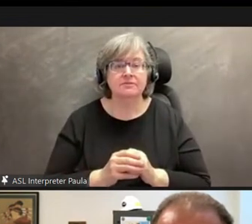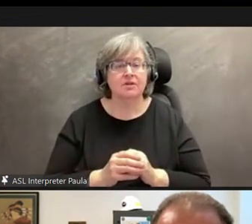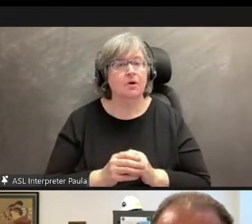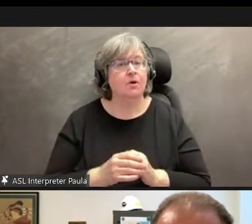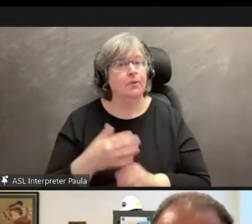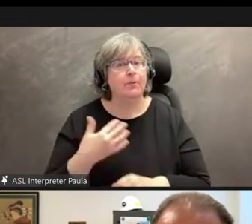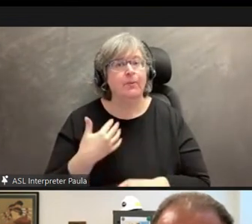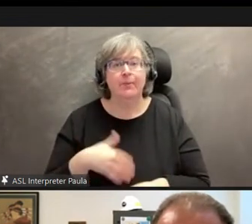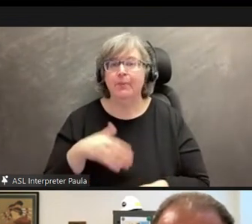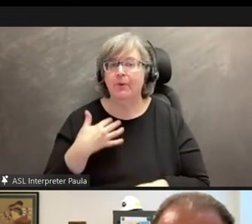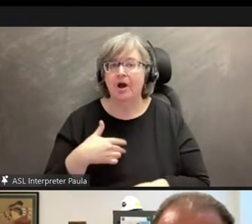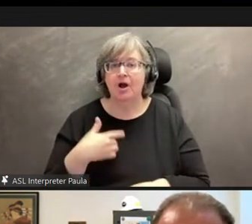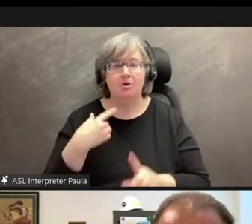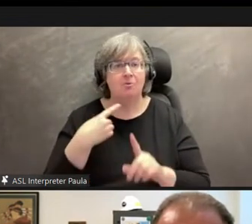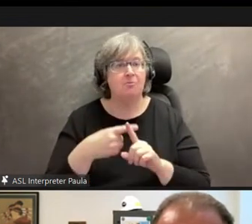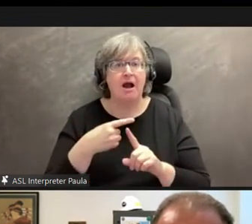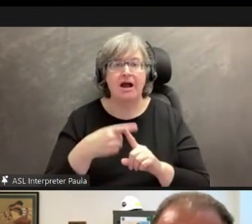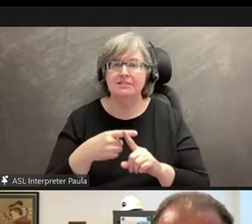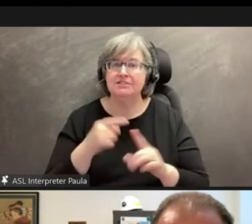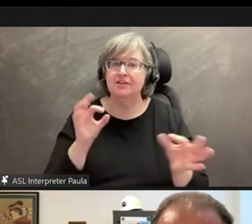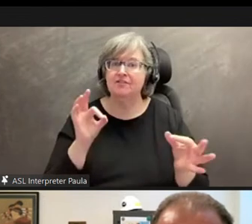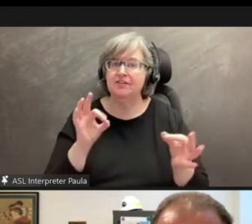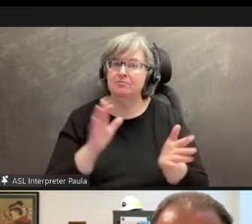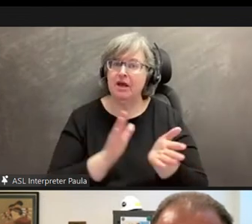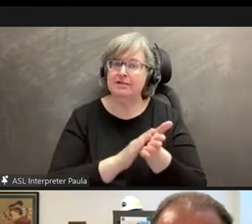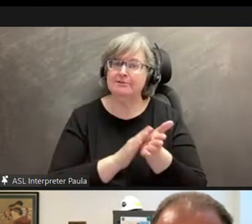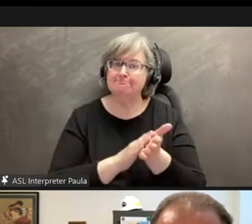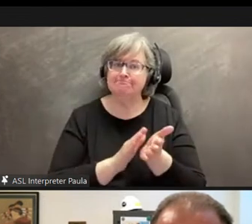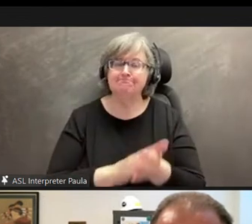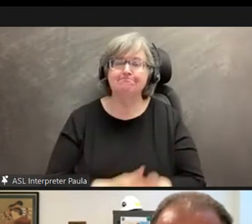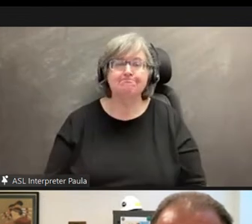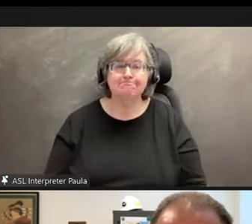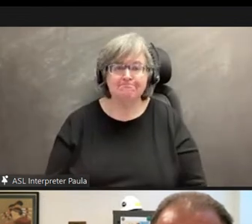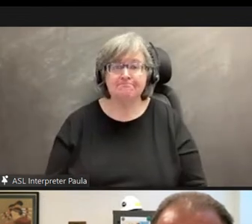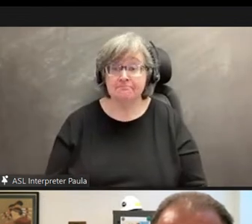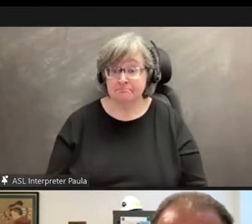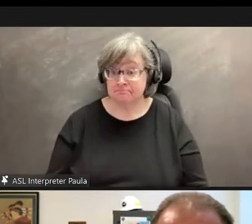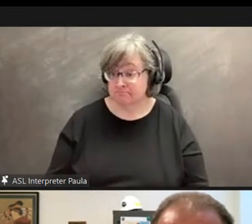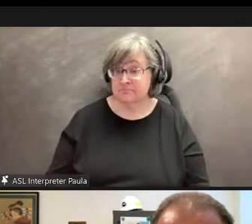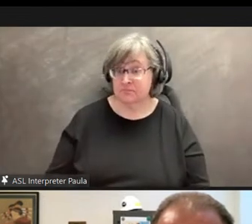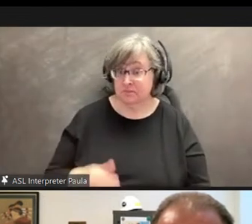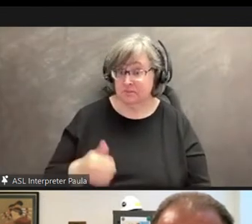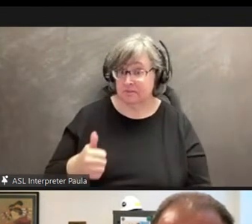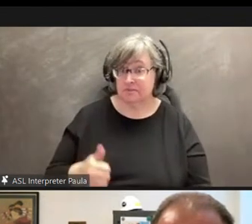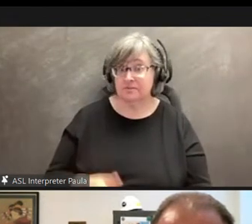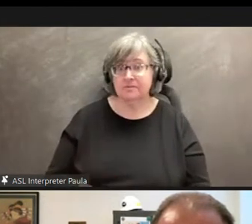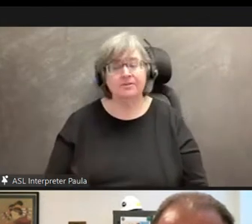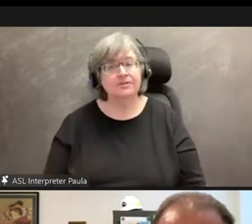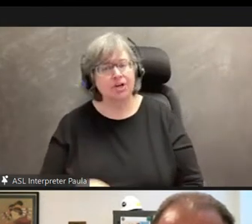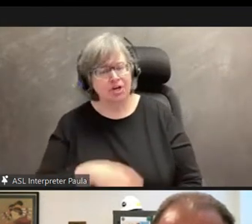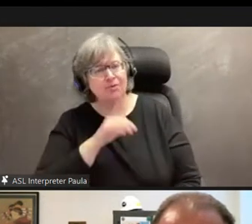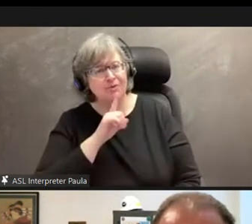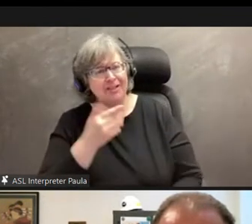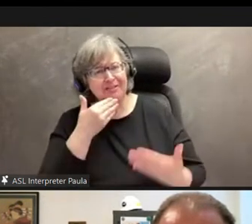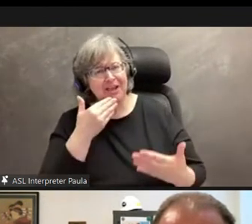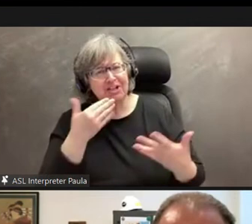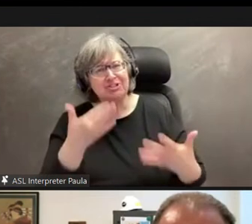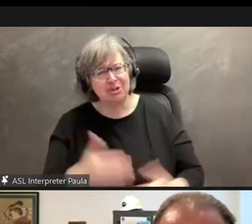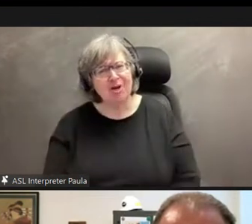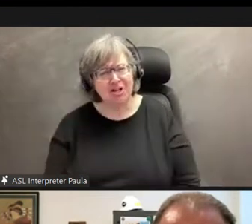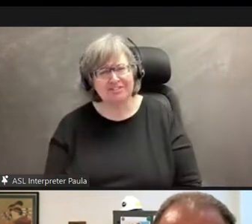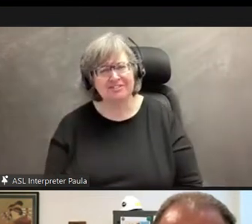positive feedback has been really, really great. So does that answer your question, though, Whitney? It certainly does. Thank you so much